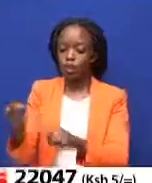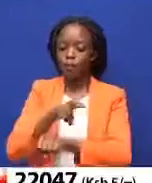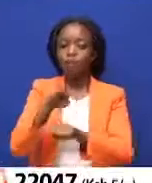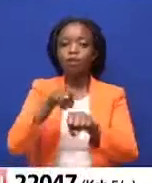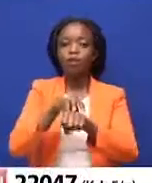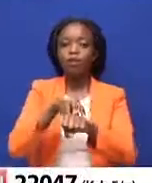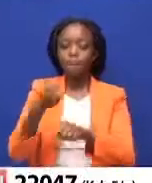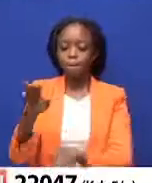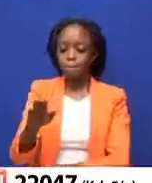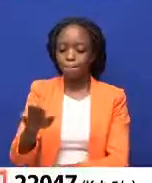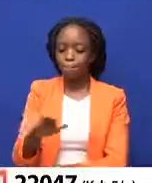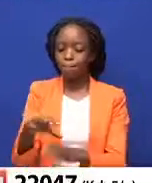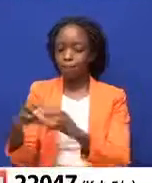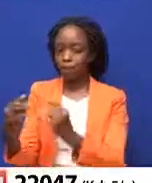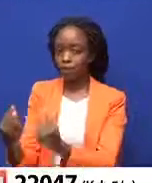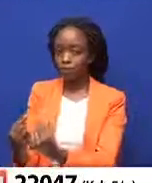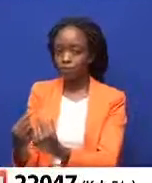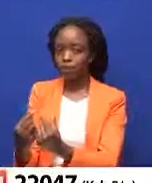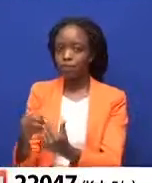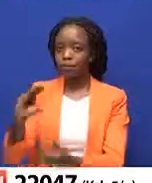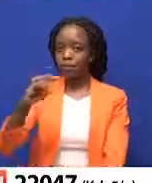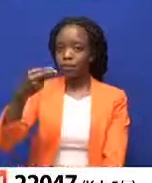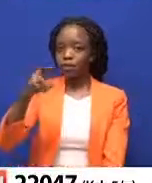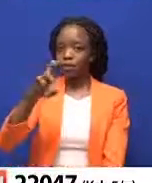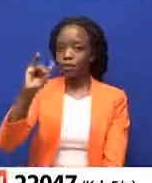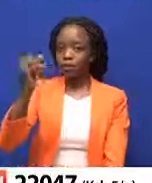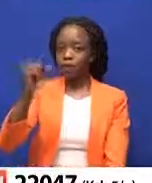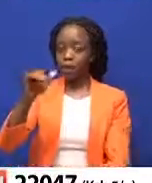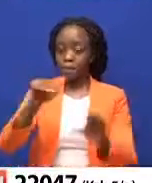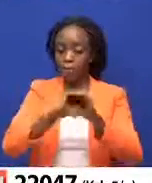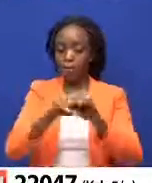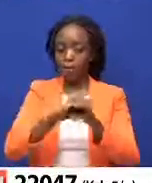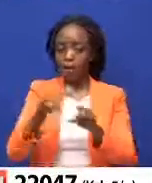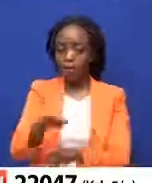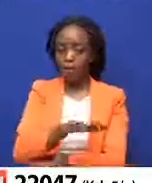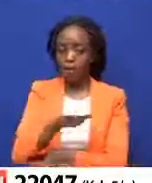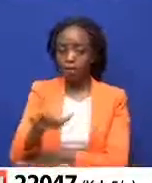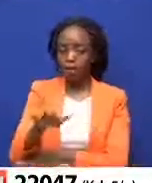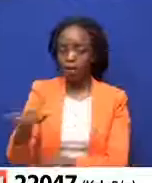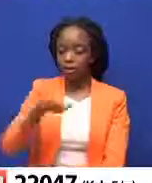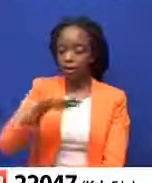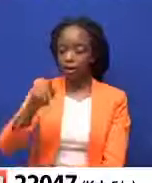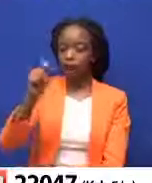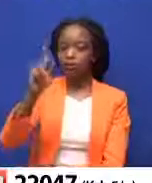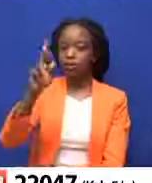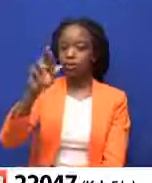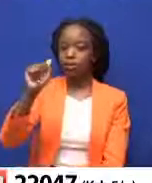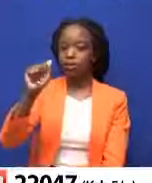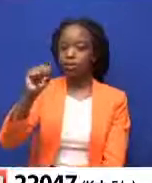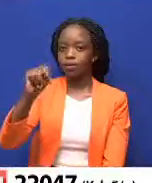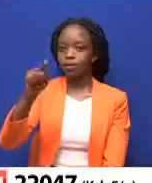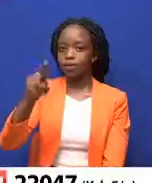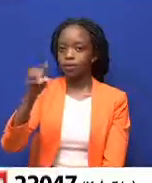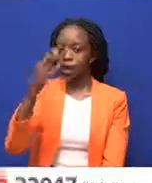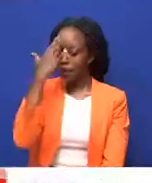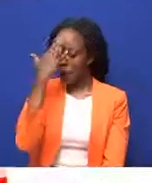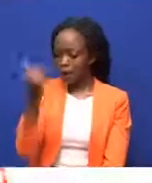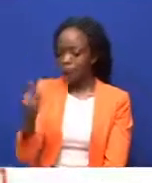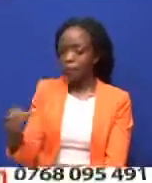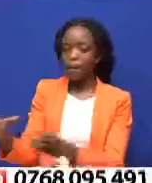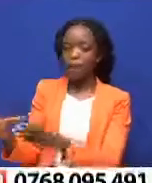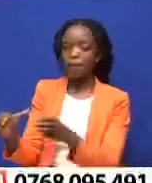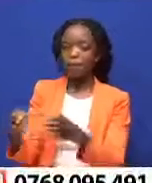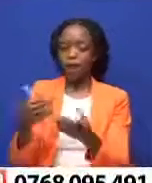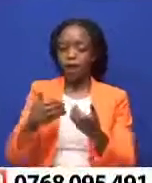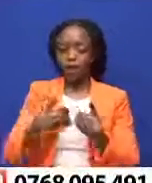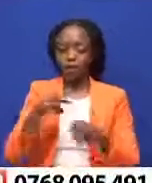party, and Chris Wamalwa, I'm a member of Parliament for Kiminini in Trans Nzoia County. Then why are party we have members,